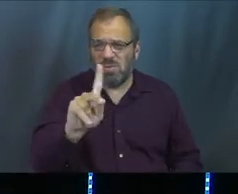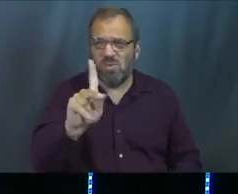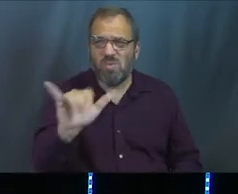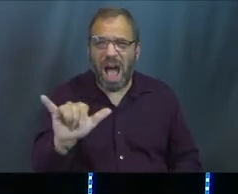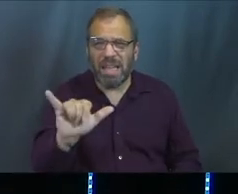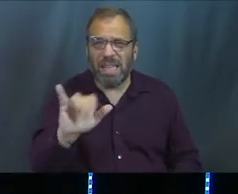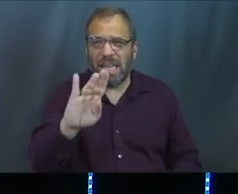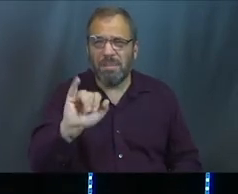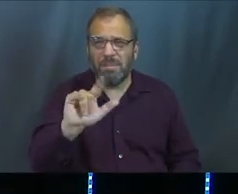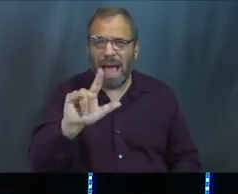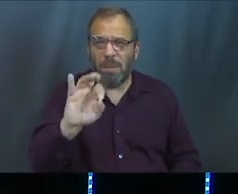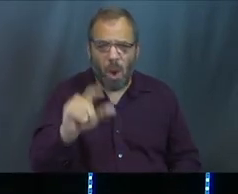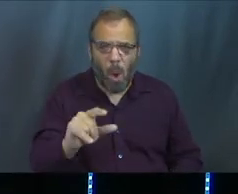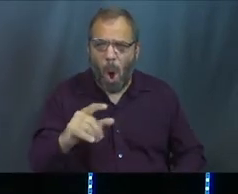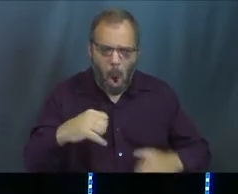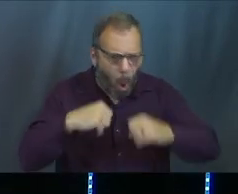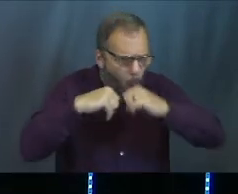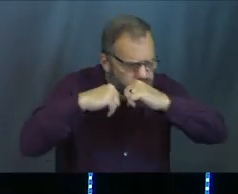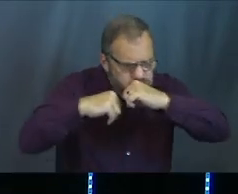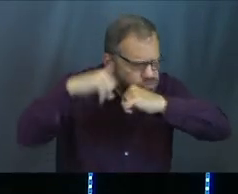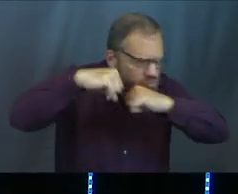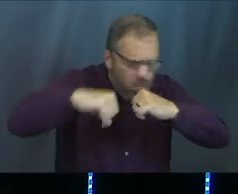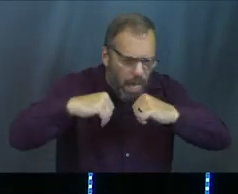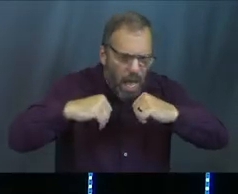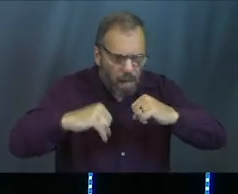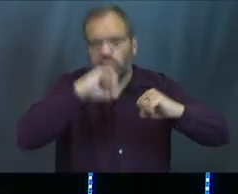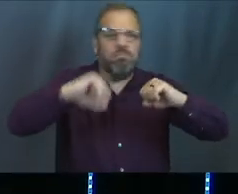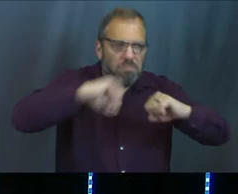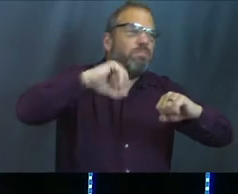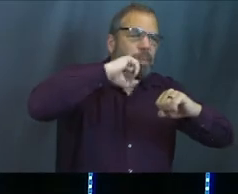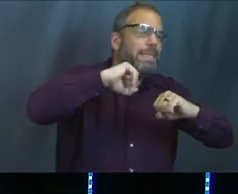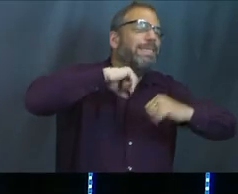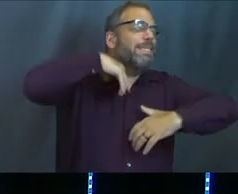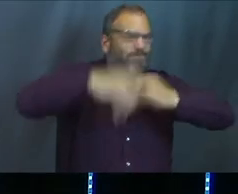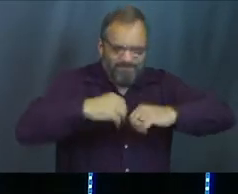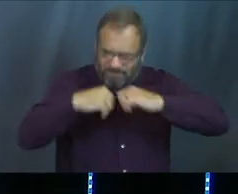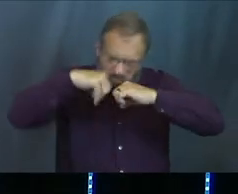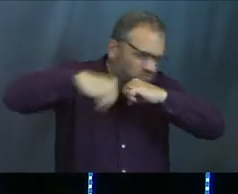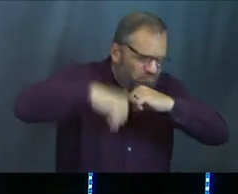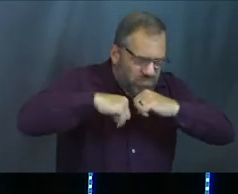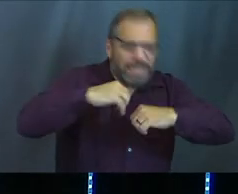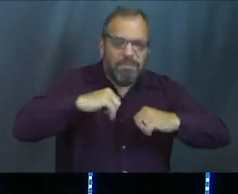hit. It's about how hard you can get hit and keep moving forward. Come He's like, come on. Let's go. How do you do that?